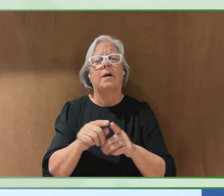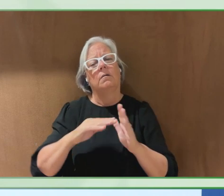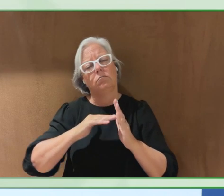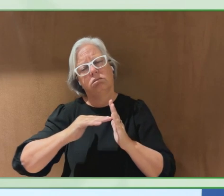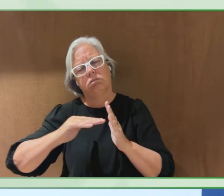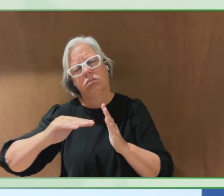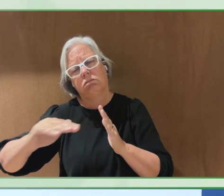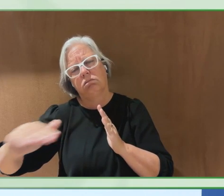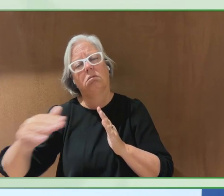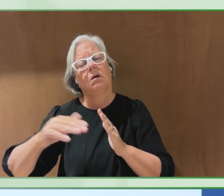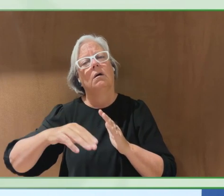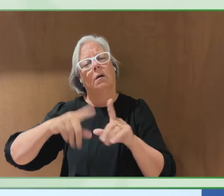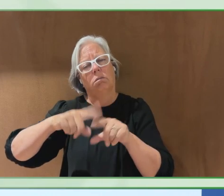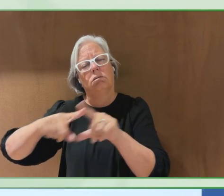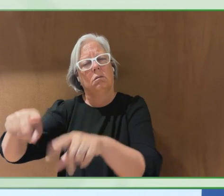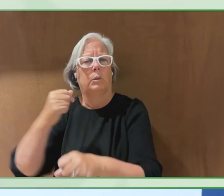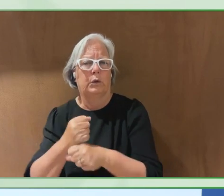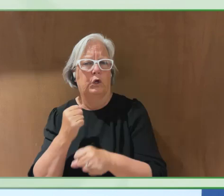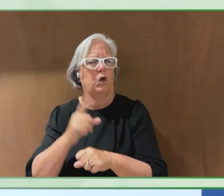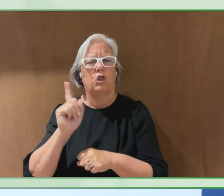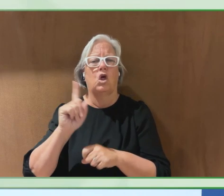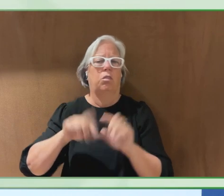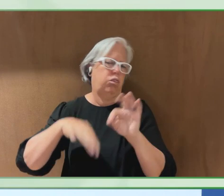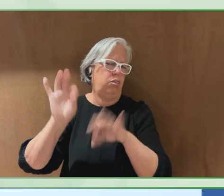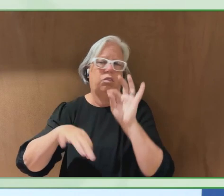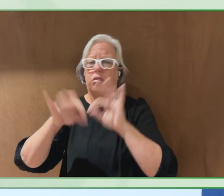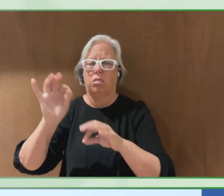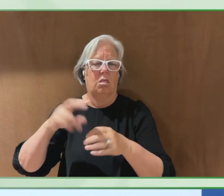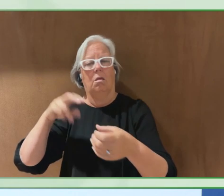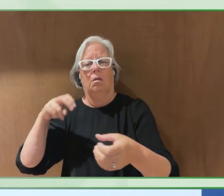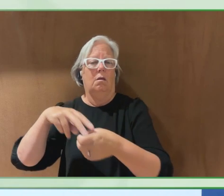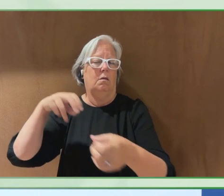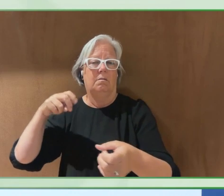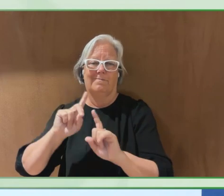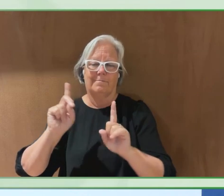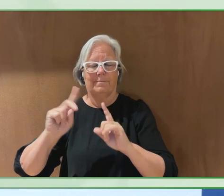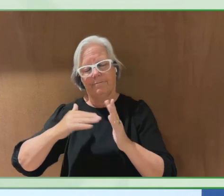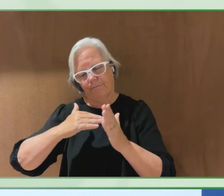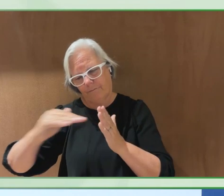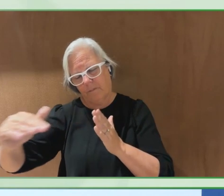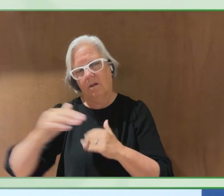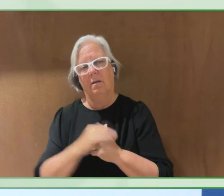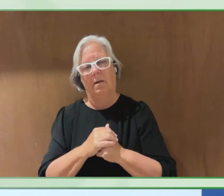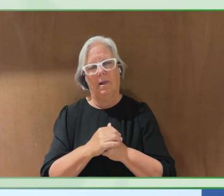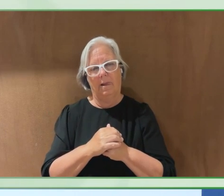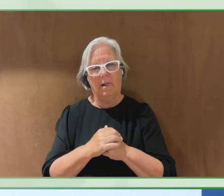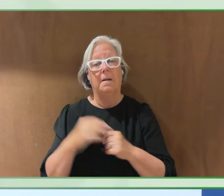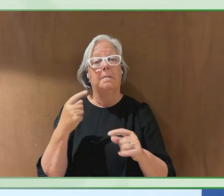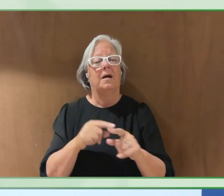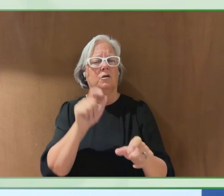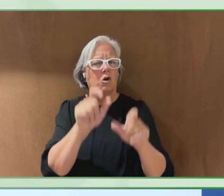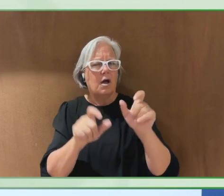the last but not least stage of the process is, of course, monitoring the career situation of our clients. We have